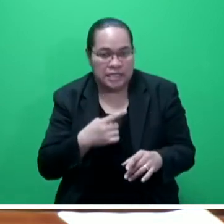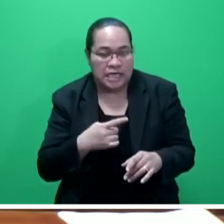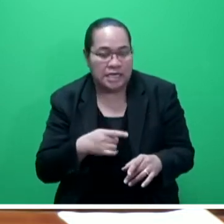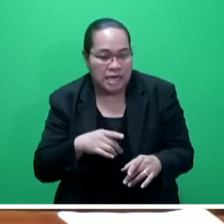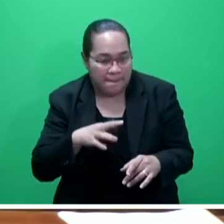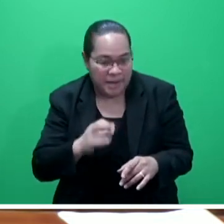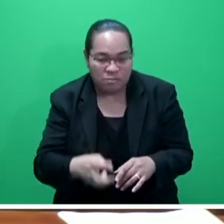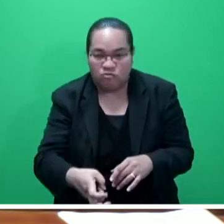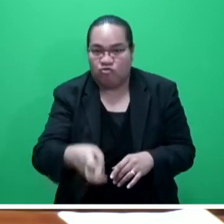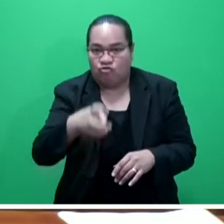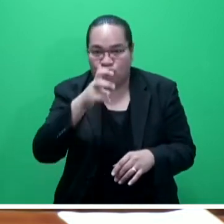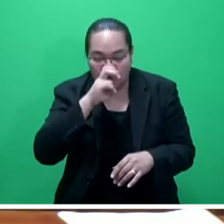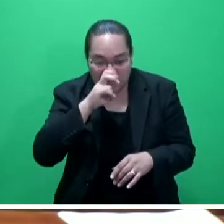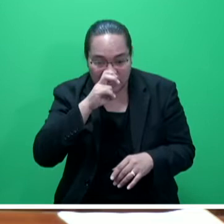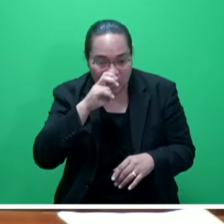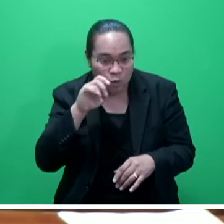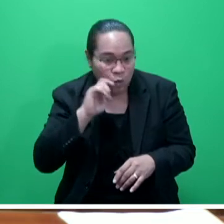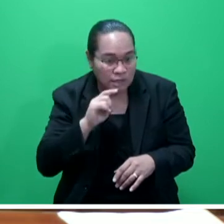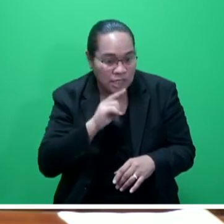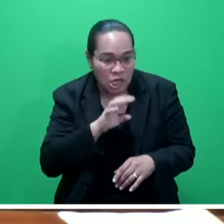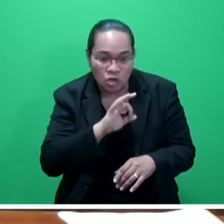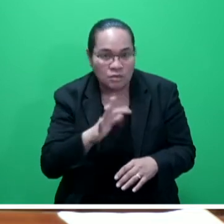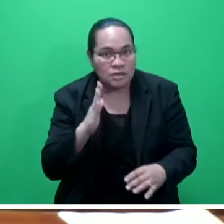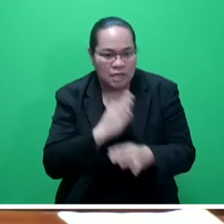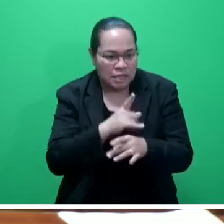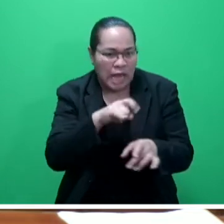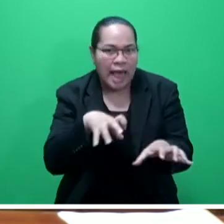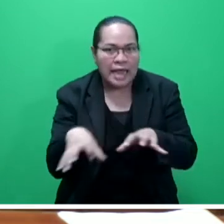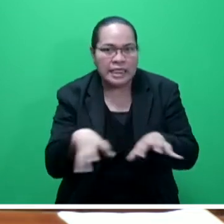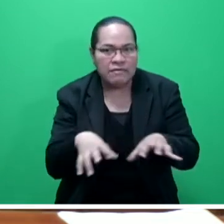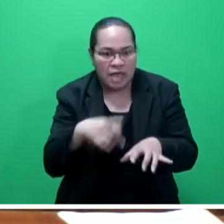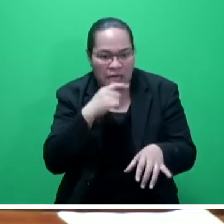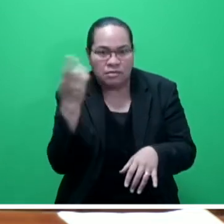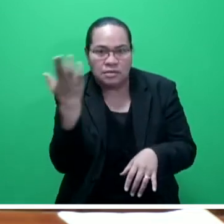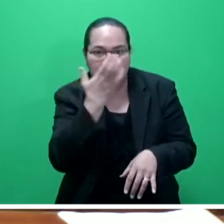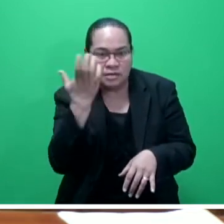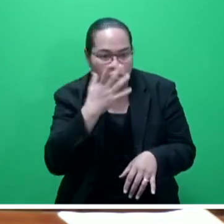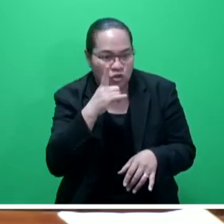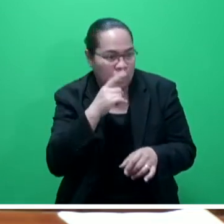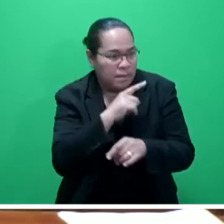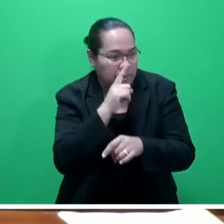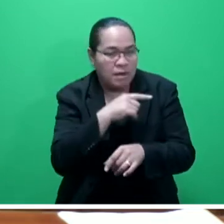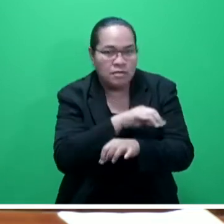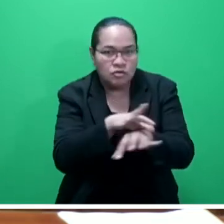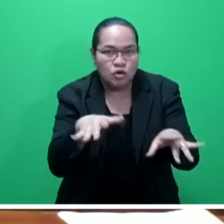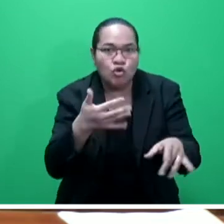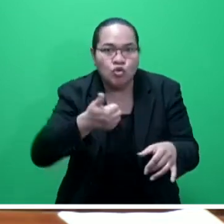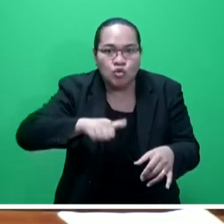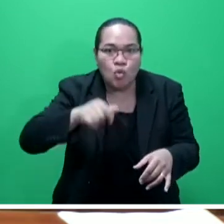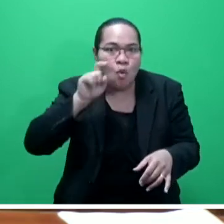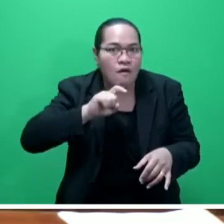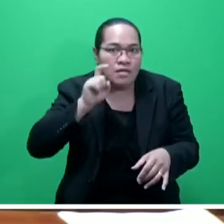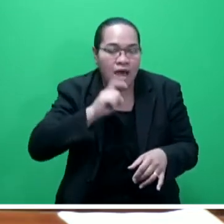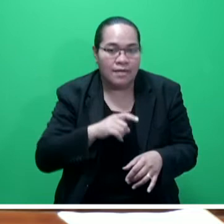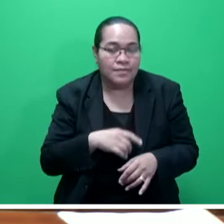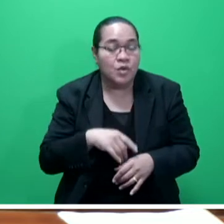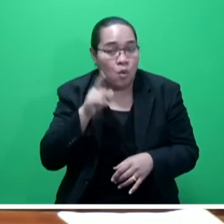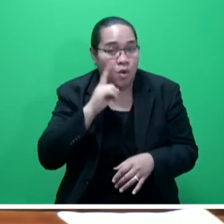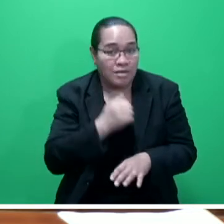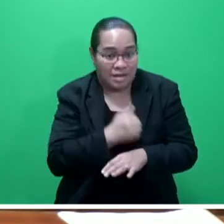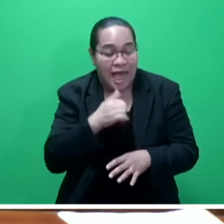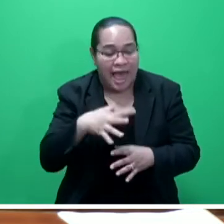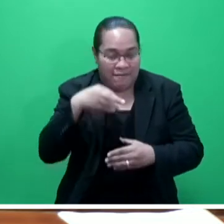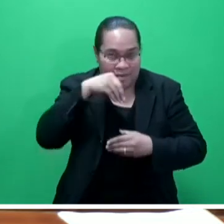strict vigilance to avoid unwarranted activities that may pose threats to the general public. Water Authority of Fiji has in-house